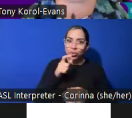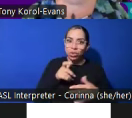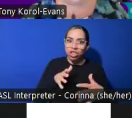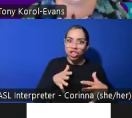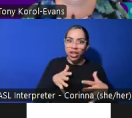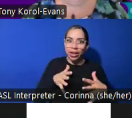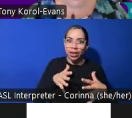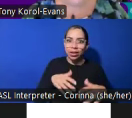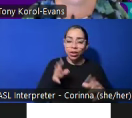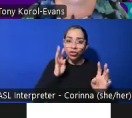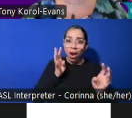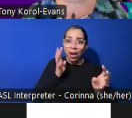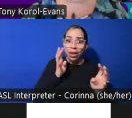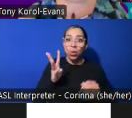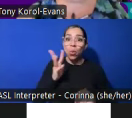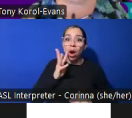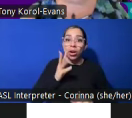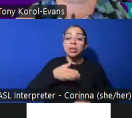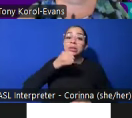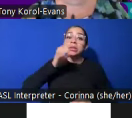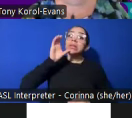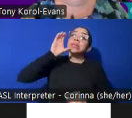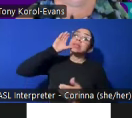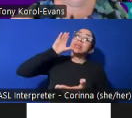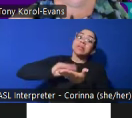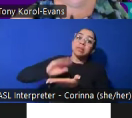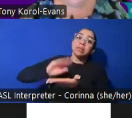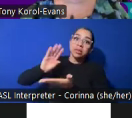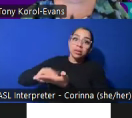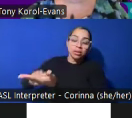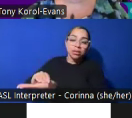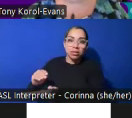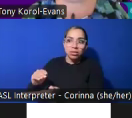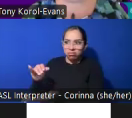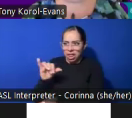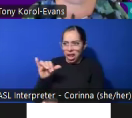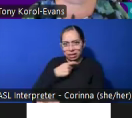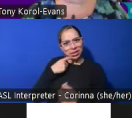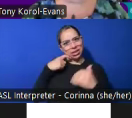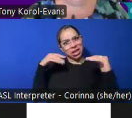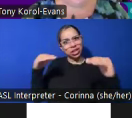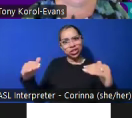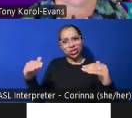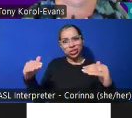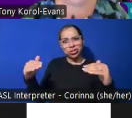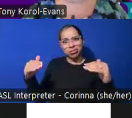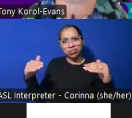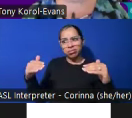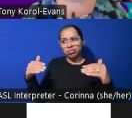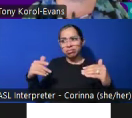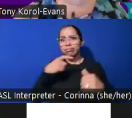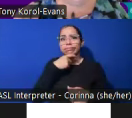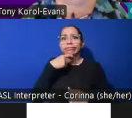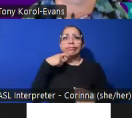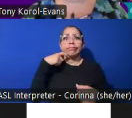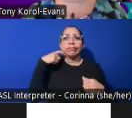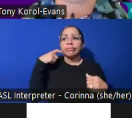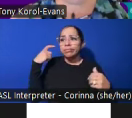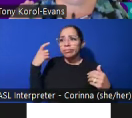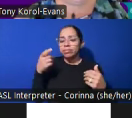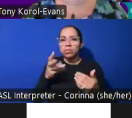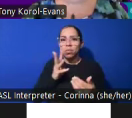is guzzling water like they are in a desert and hadn't seen it for 3 days, who